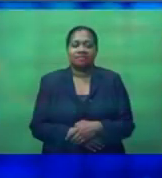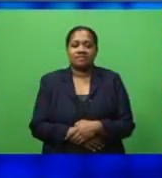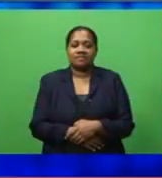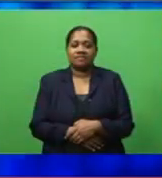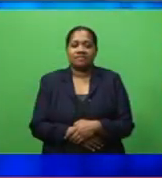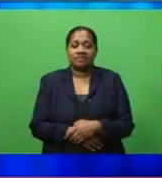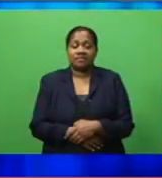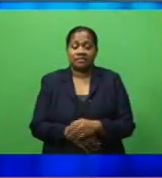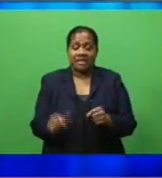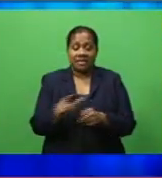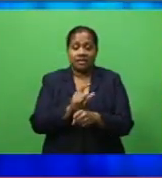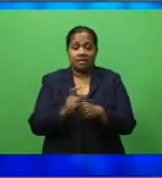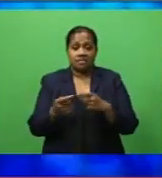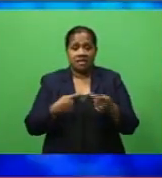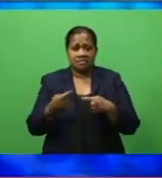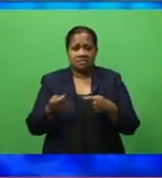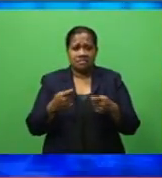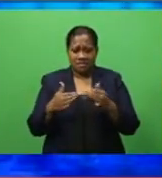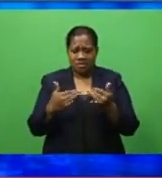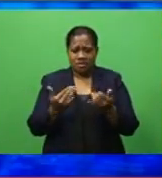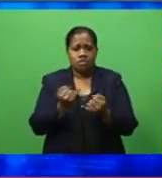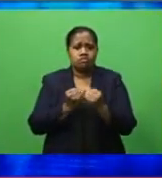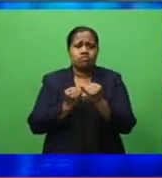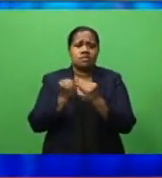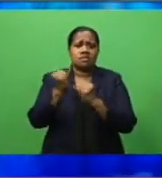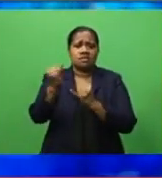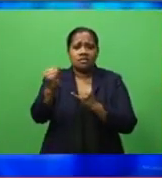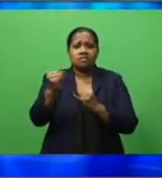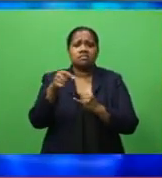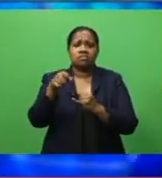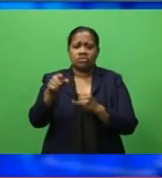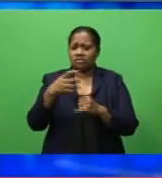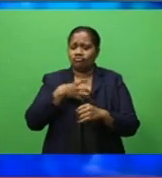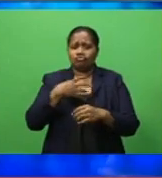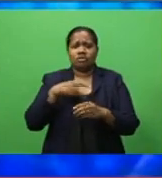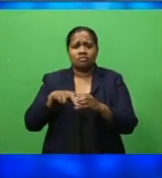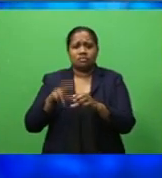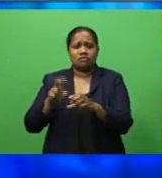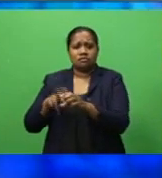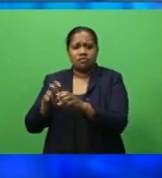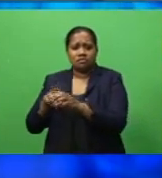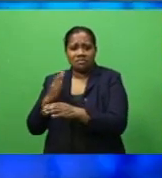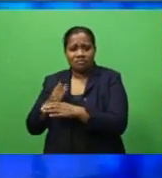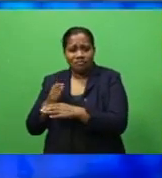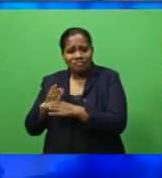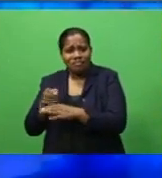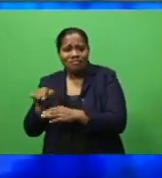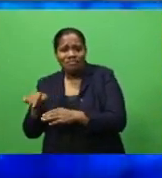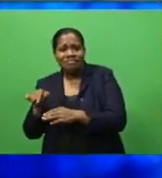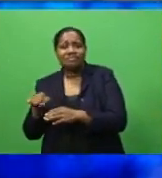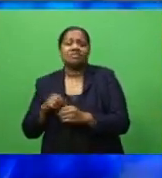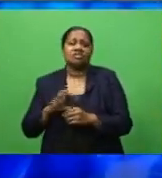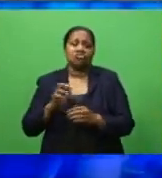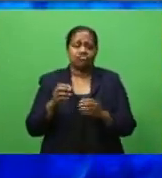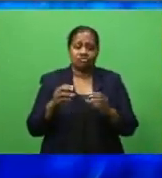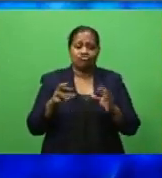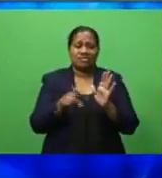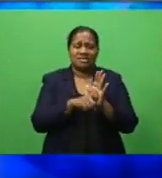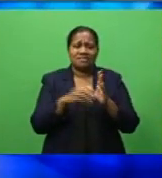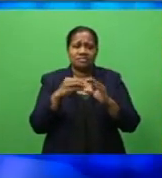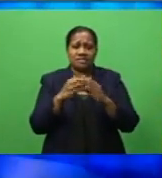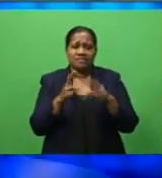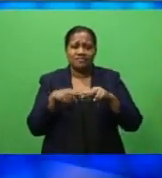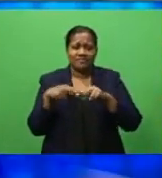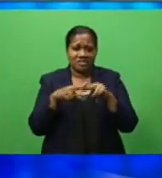Overall, labour market conditions have worsened with further announcements of layoffs. The Reserve Bank of Fiji, in its May review, says a notable uptake